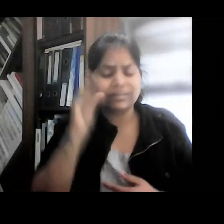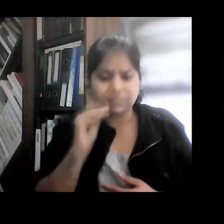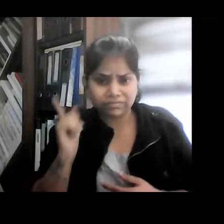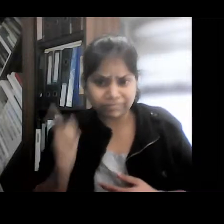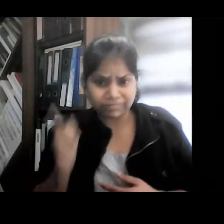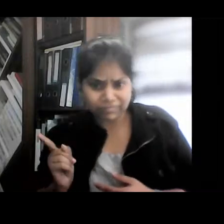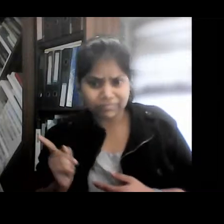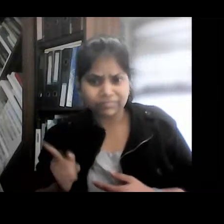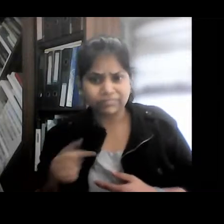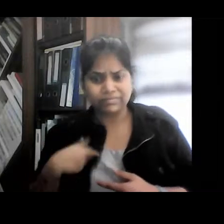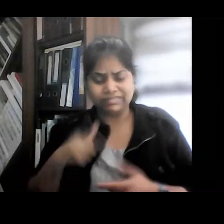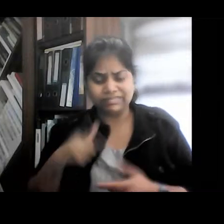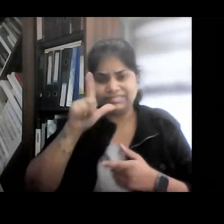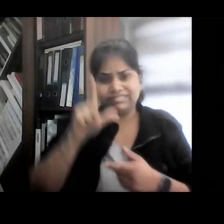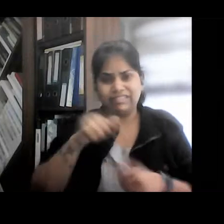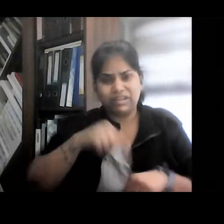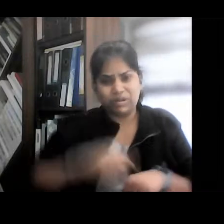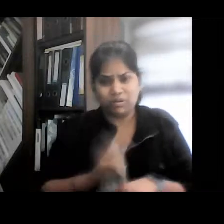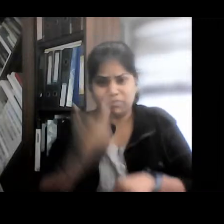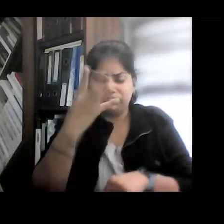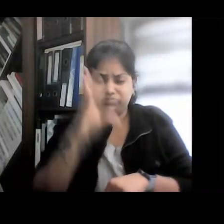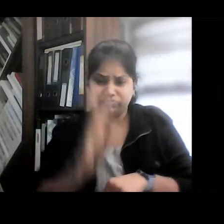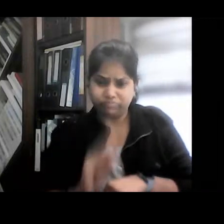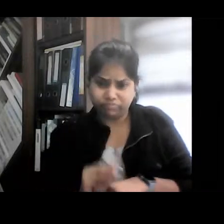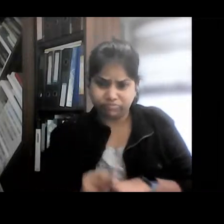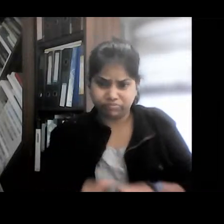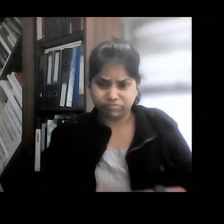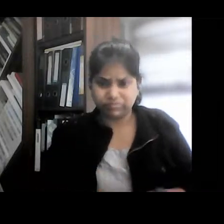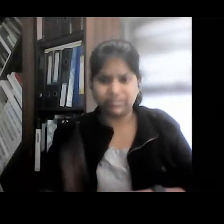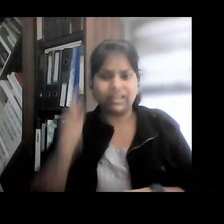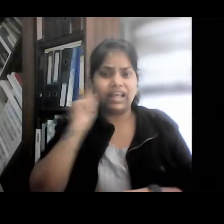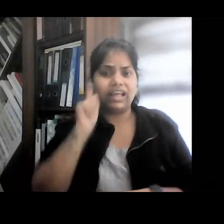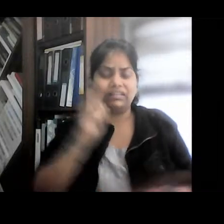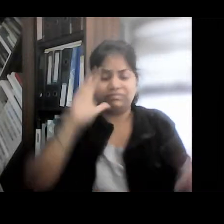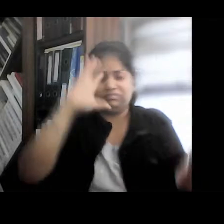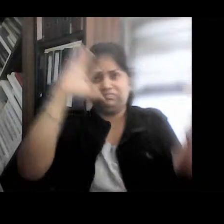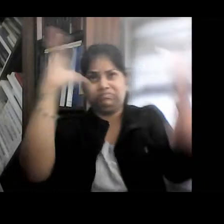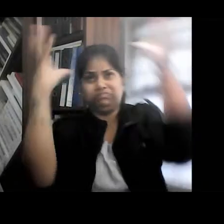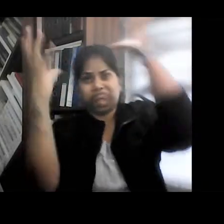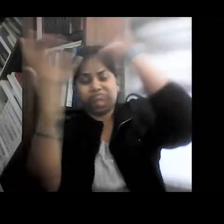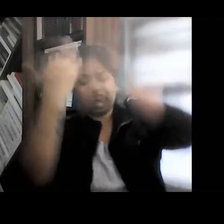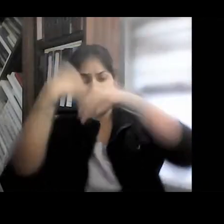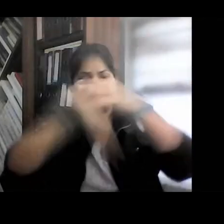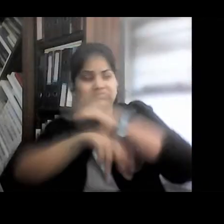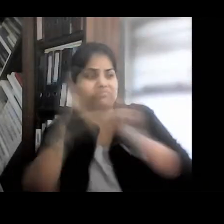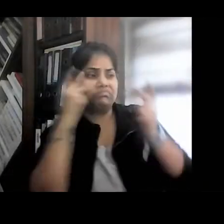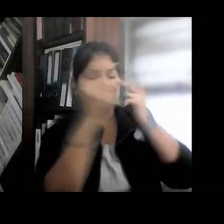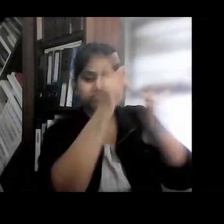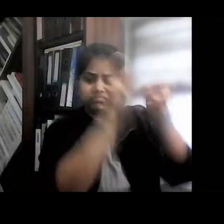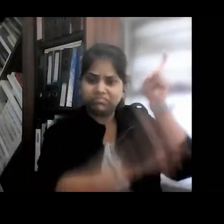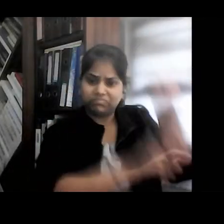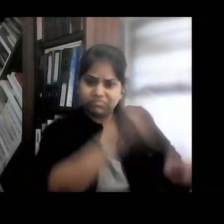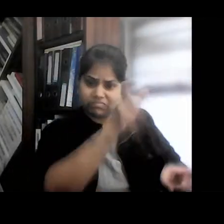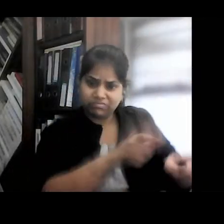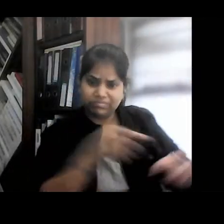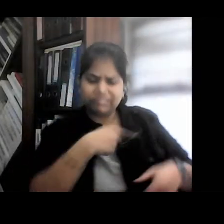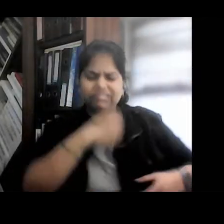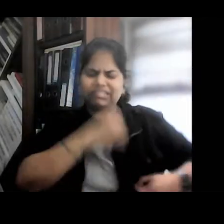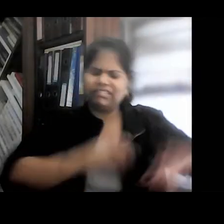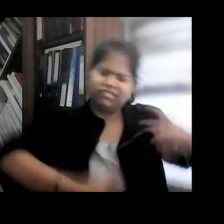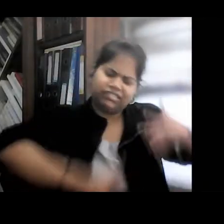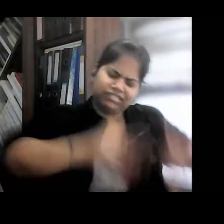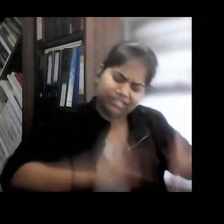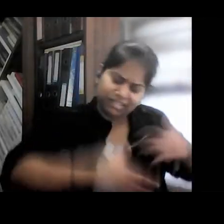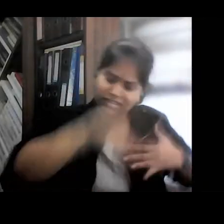of opportunities for deaf people in the world around him. His misery stemmed not so much from the acquisition of deafness as from